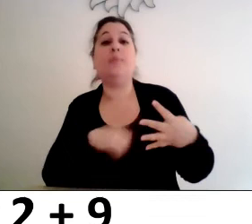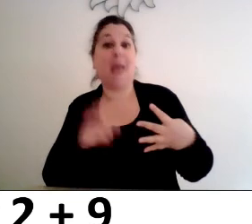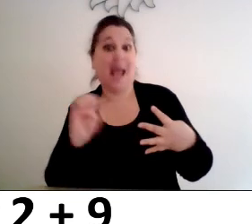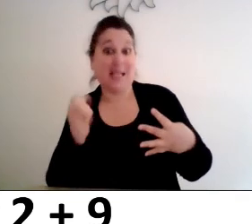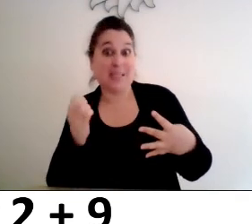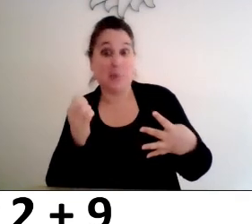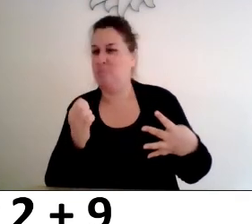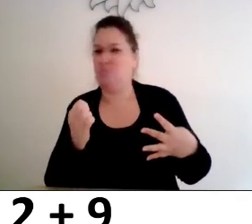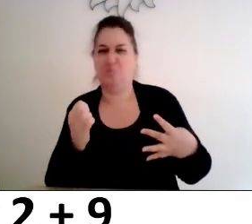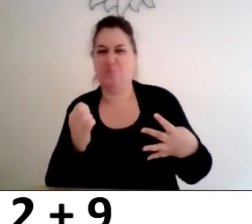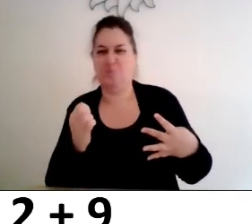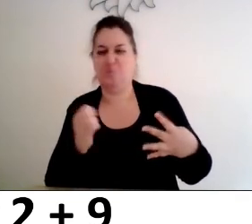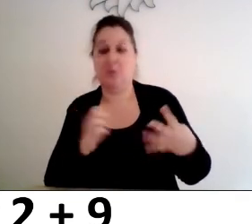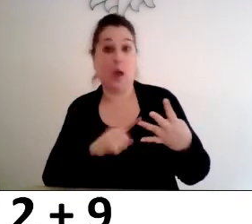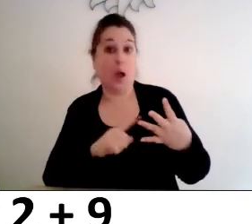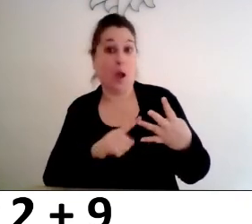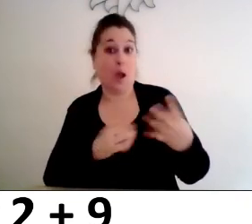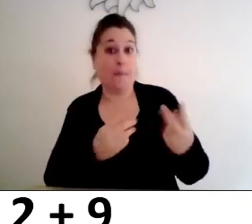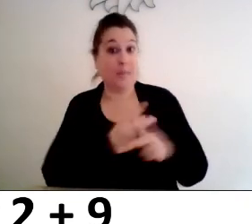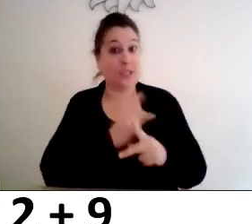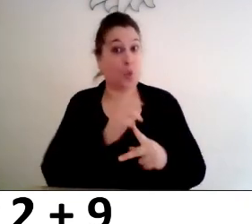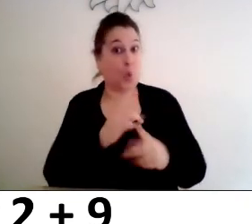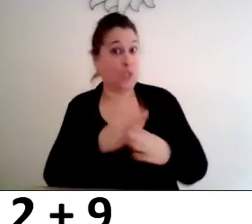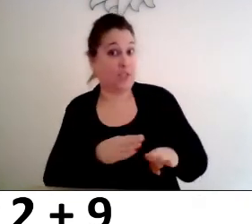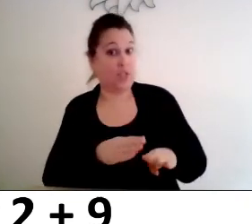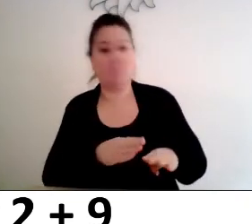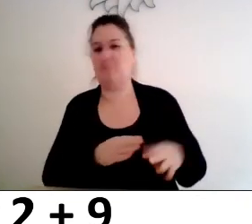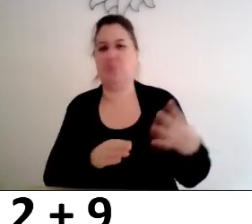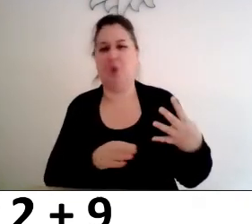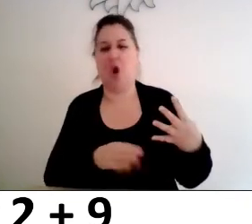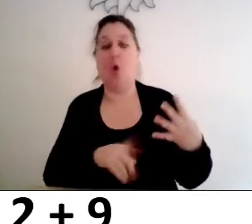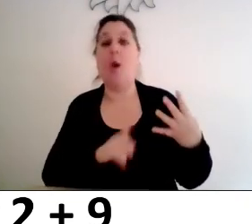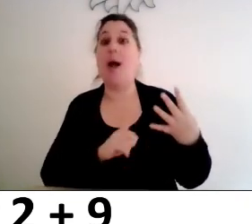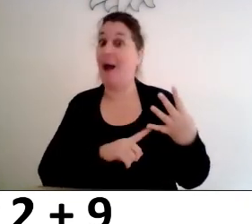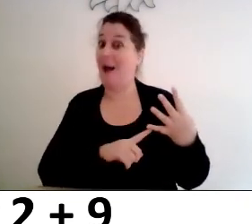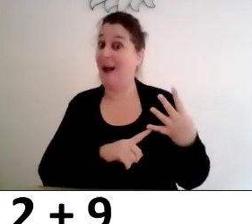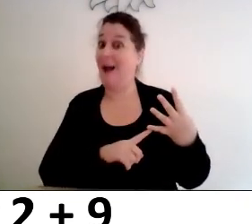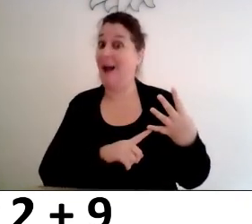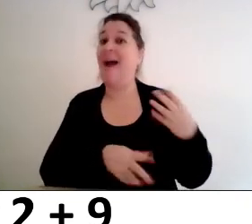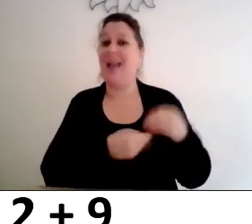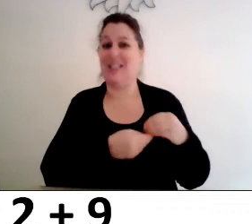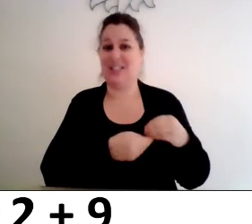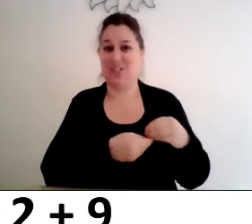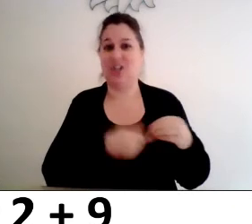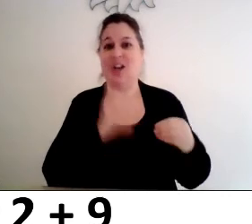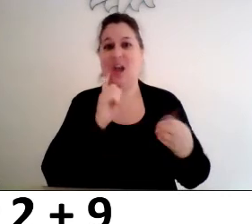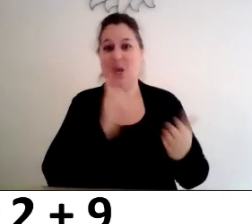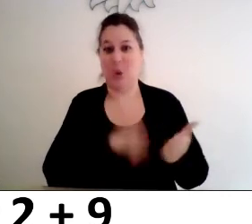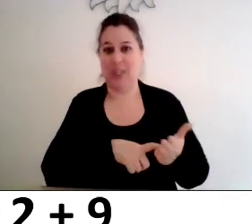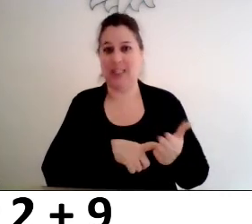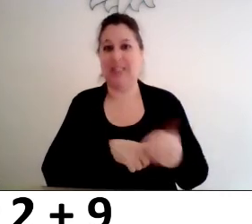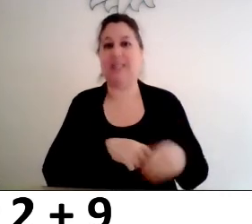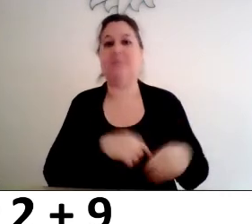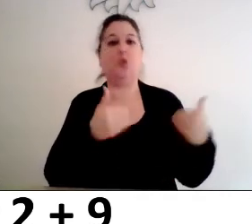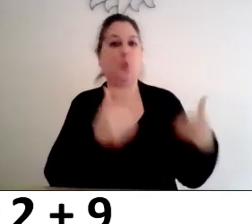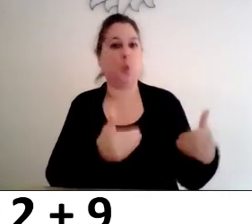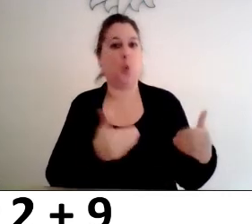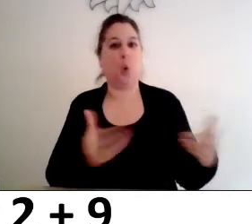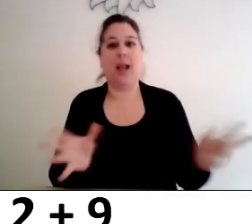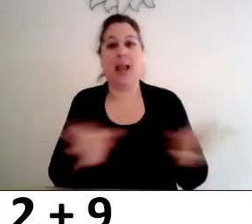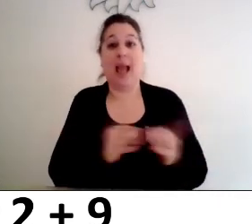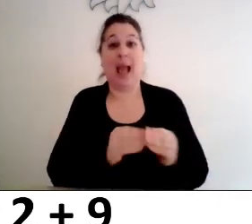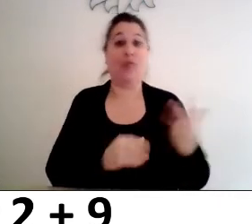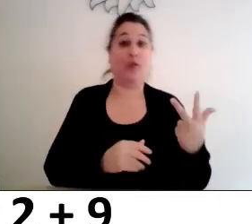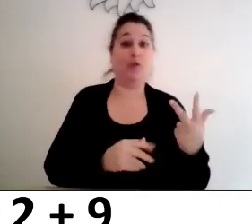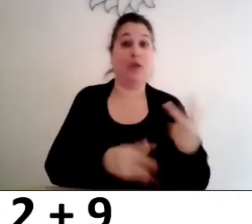see any exponents? No. Do I see any multiplication or division anymore? Nope. Do I see any addition or subtraction? Yes. Do my